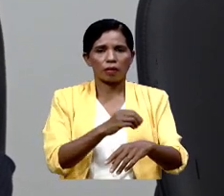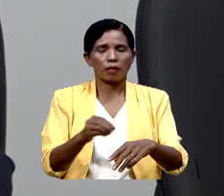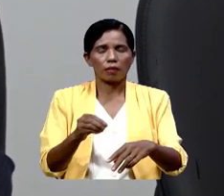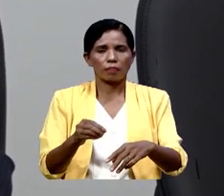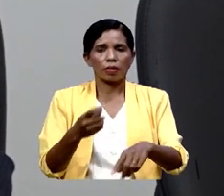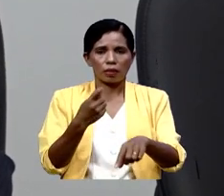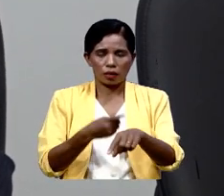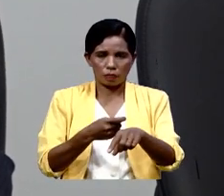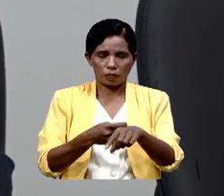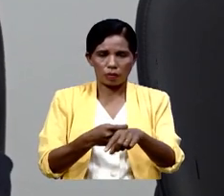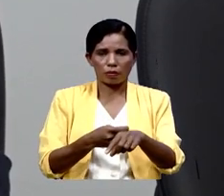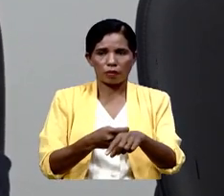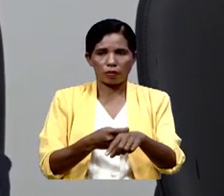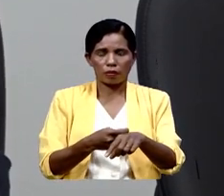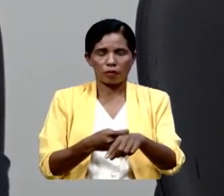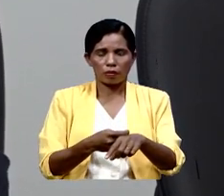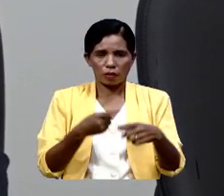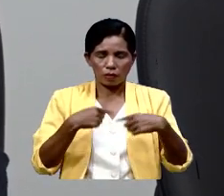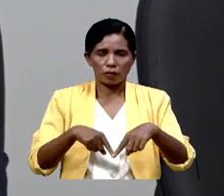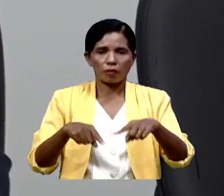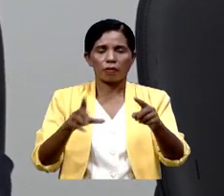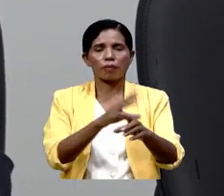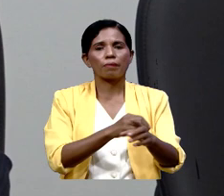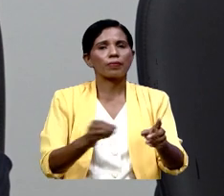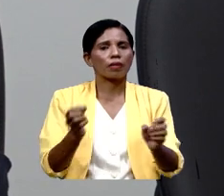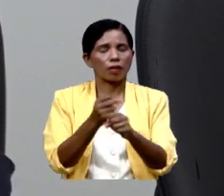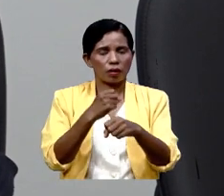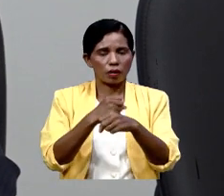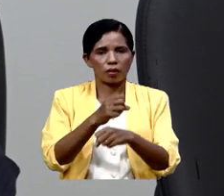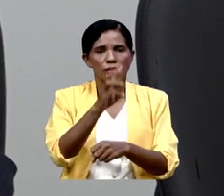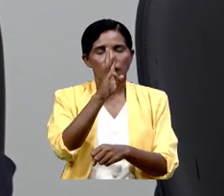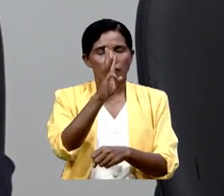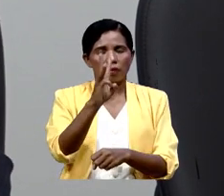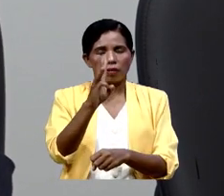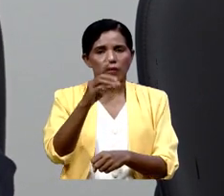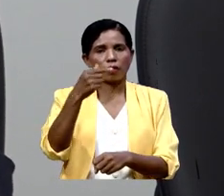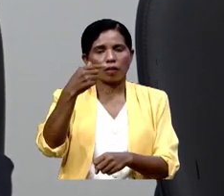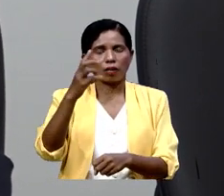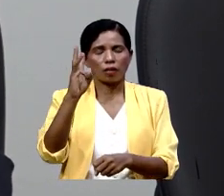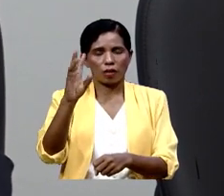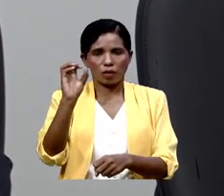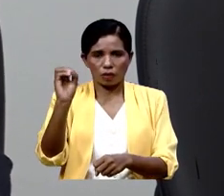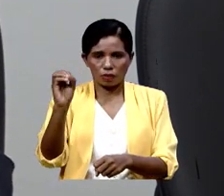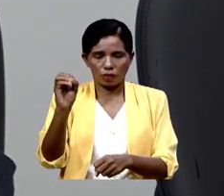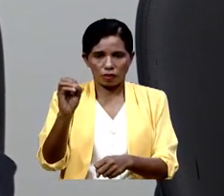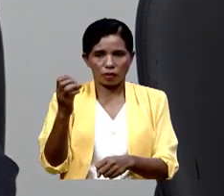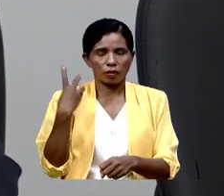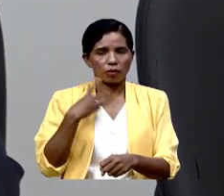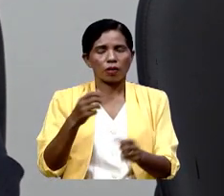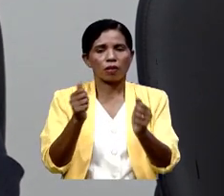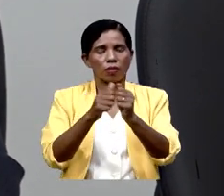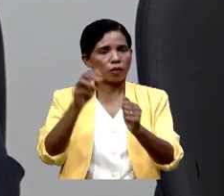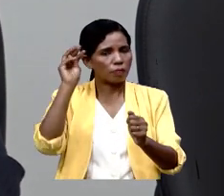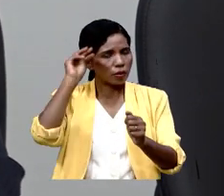time, both with the support from WHO and other partners, but also with the Ministry of